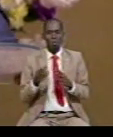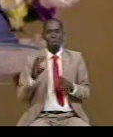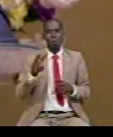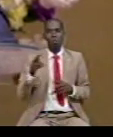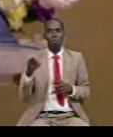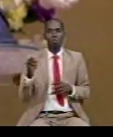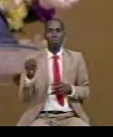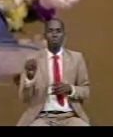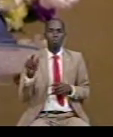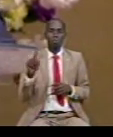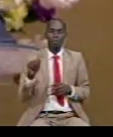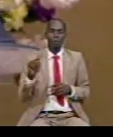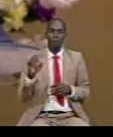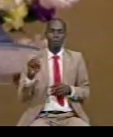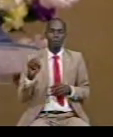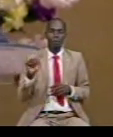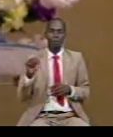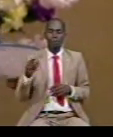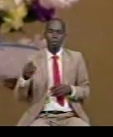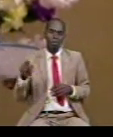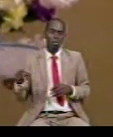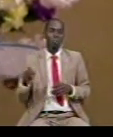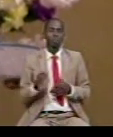counselors to conclude